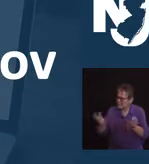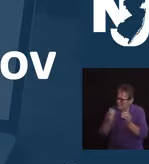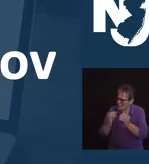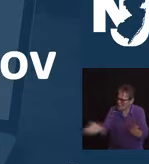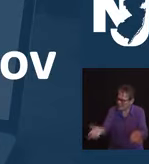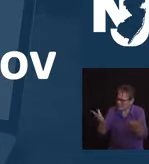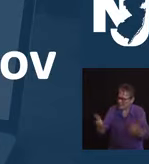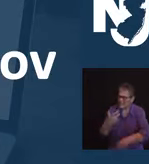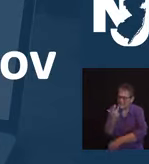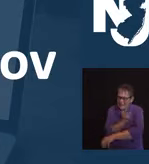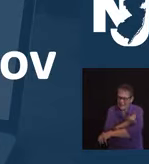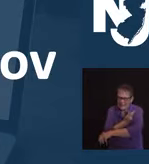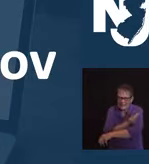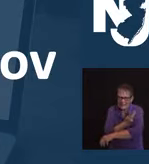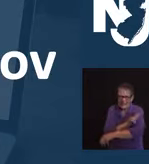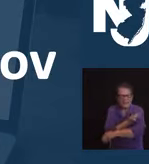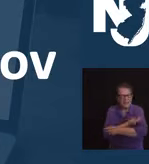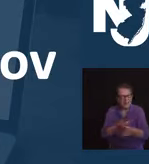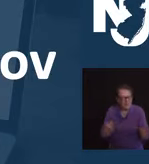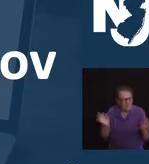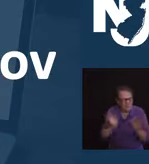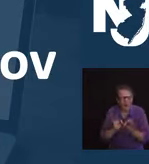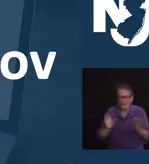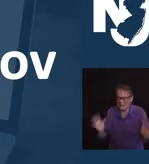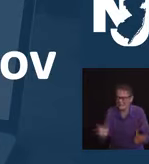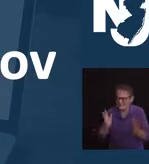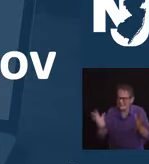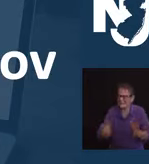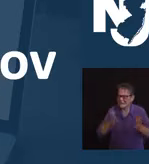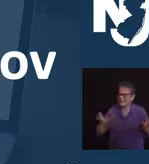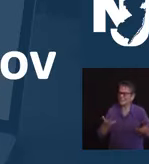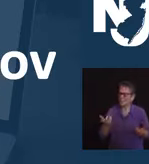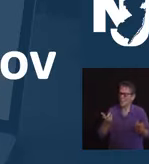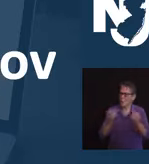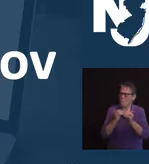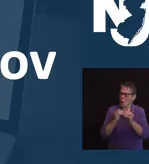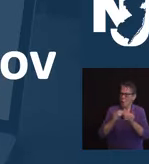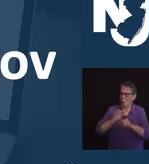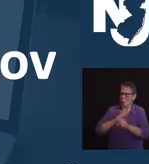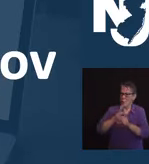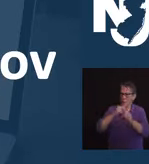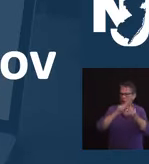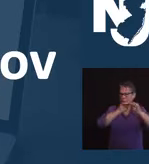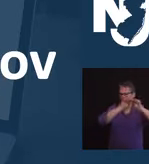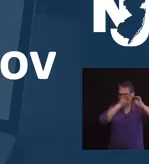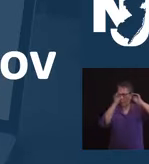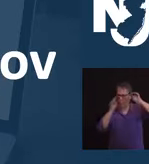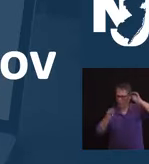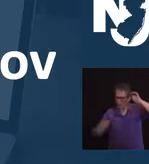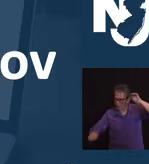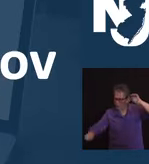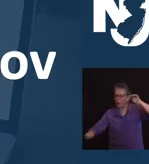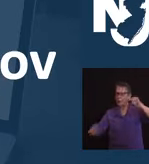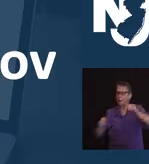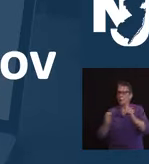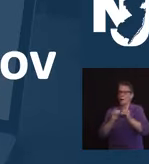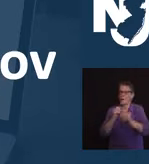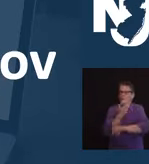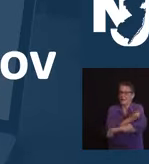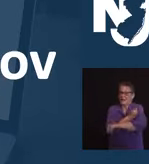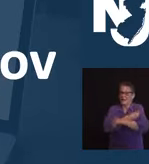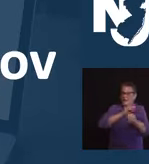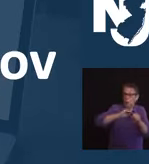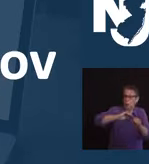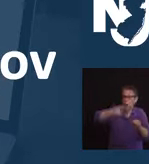go. So we cannot let our guards down. At least 1 in every 10 New Jerseyans been infected, and